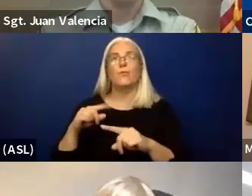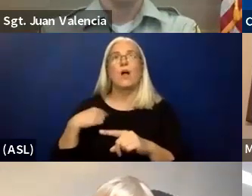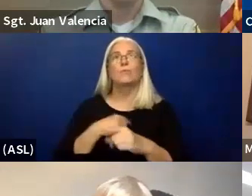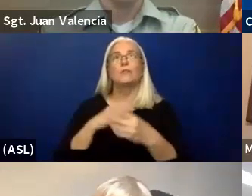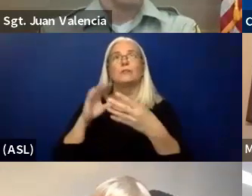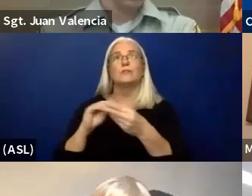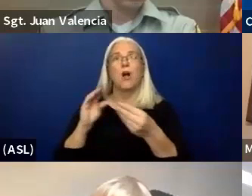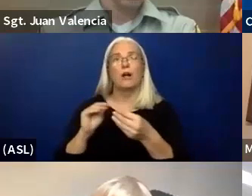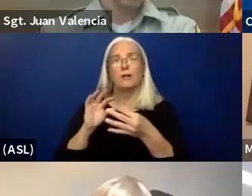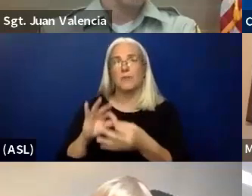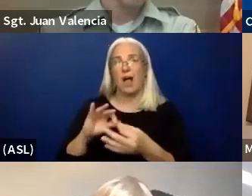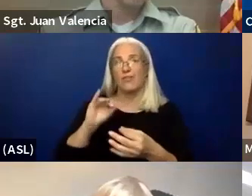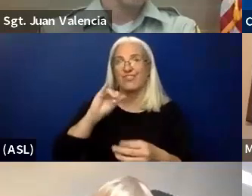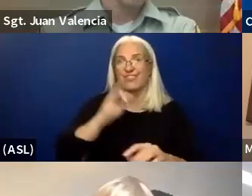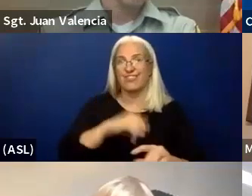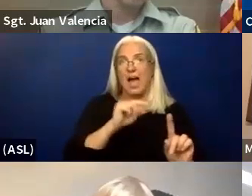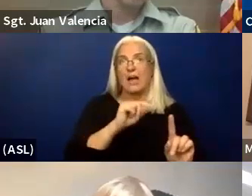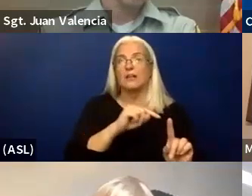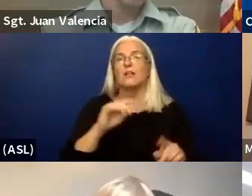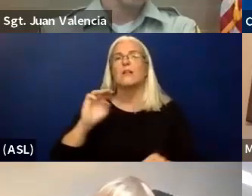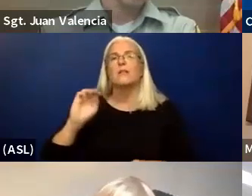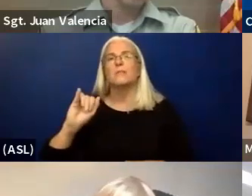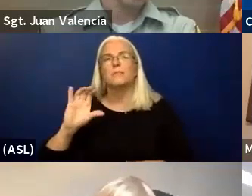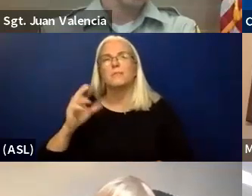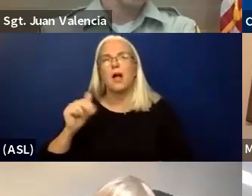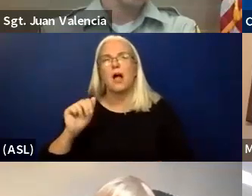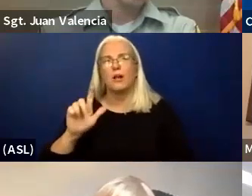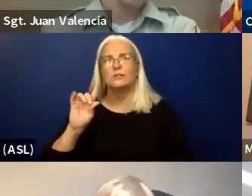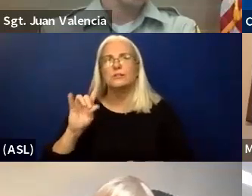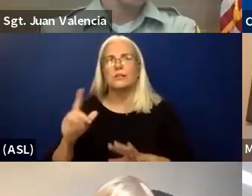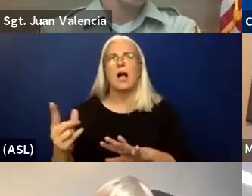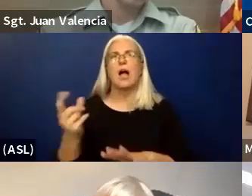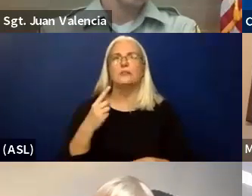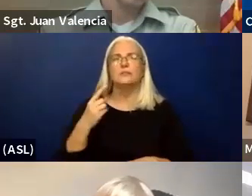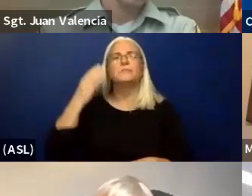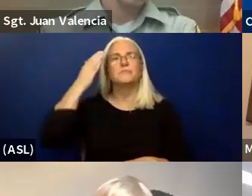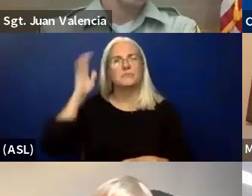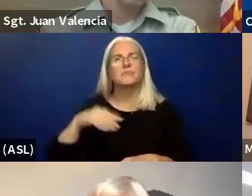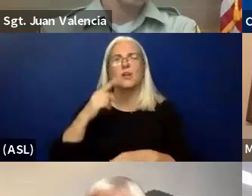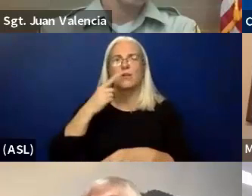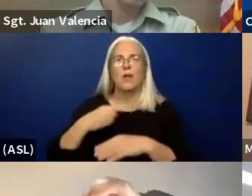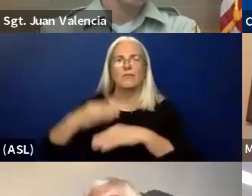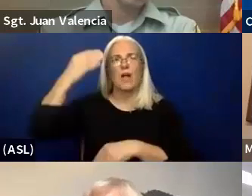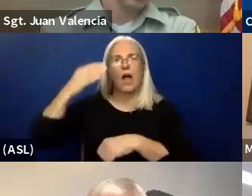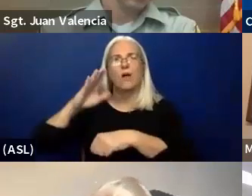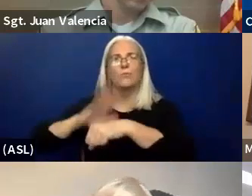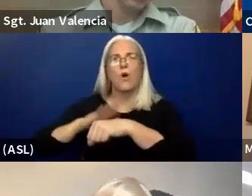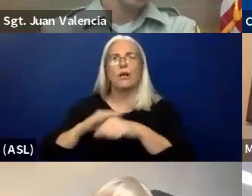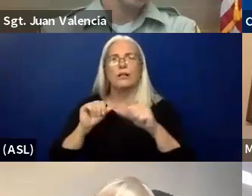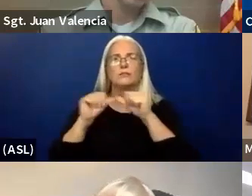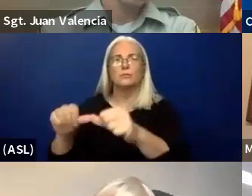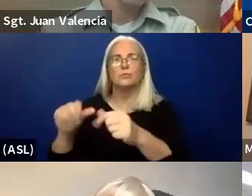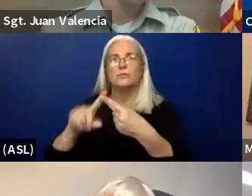Michael is also asking, we know that this red flag warning is going to run through tomorrow morning, but